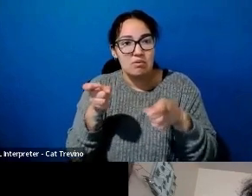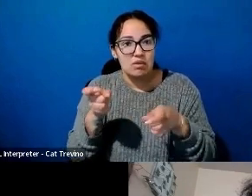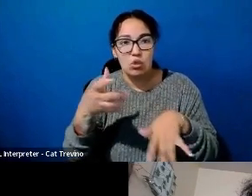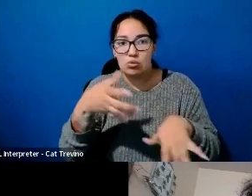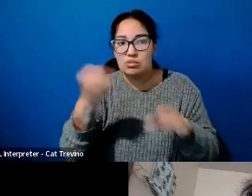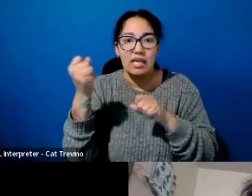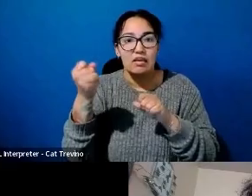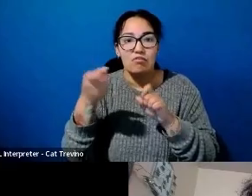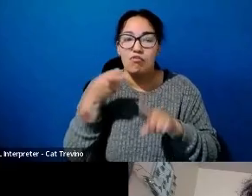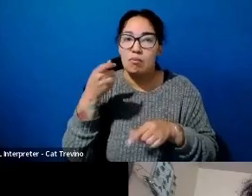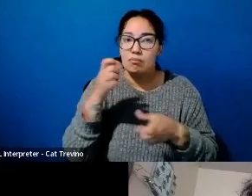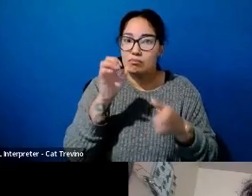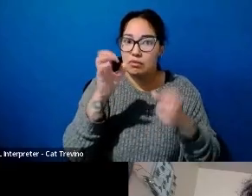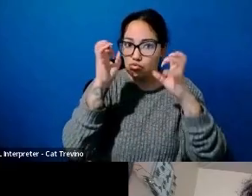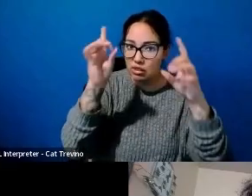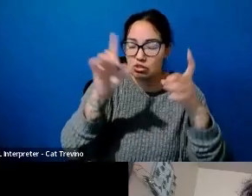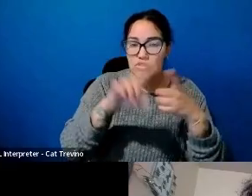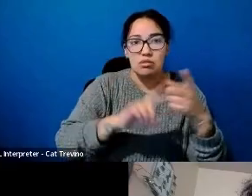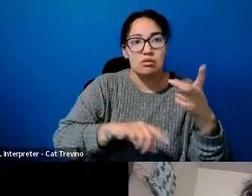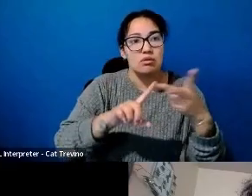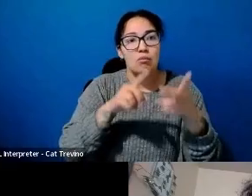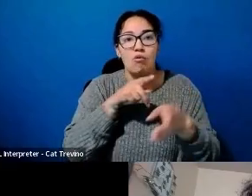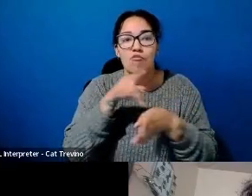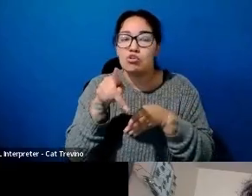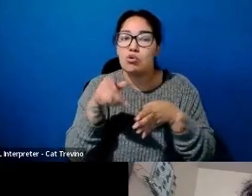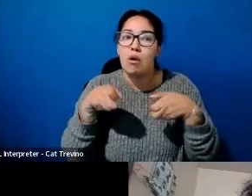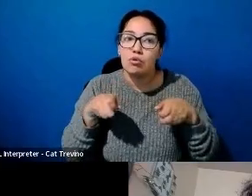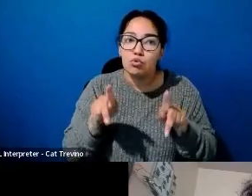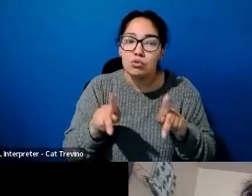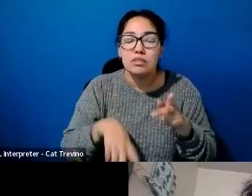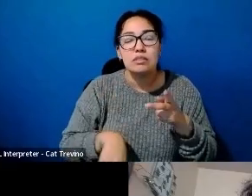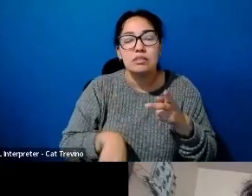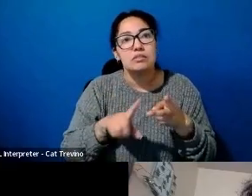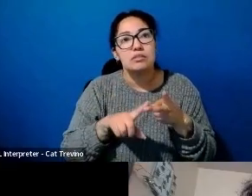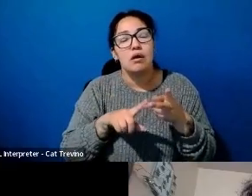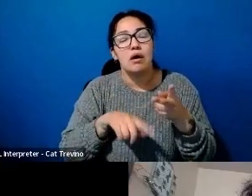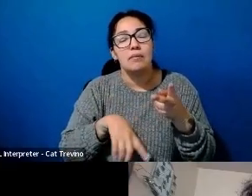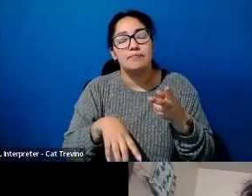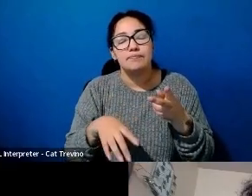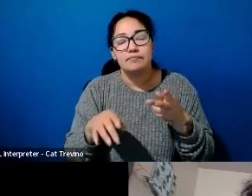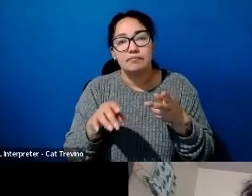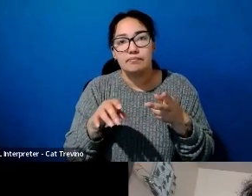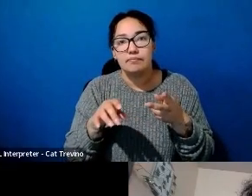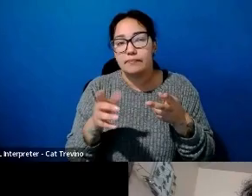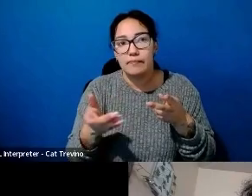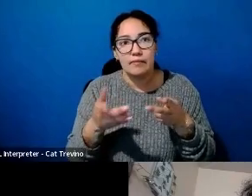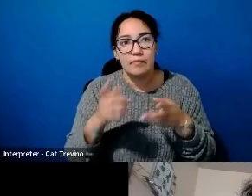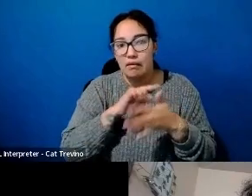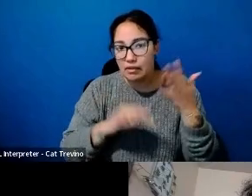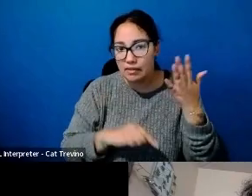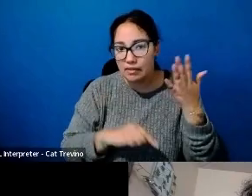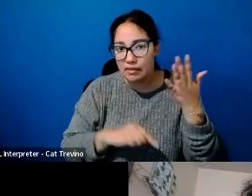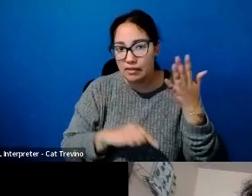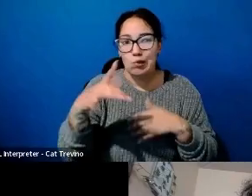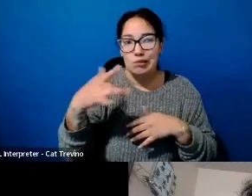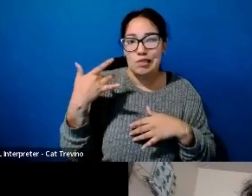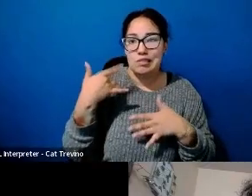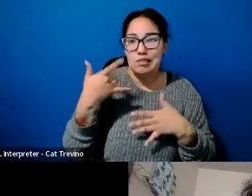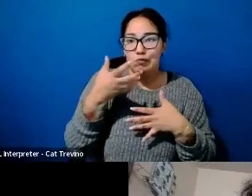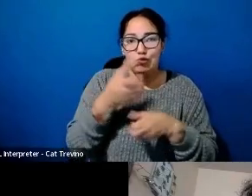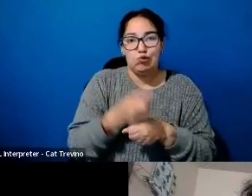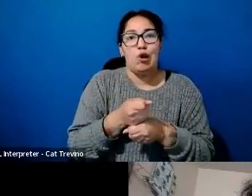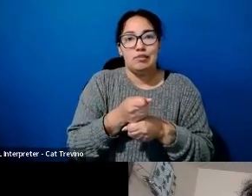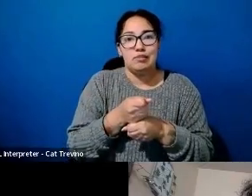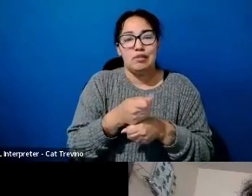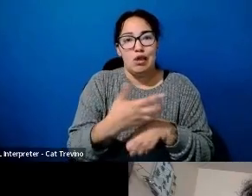education. You're taken away from professional opportunities. And your sense of trust and well-being